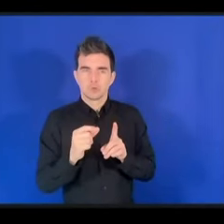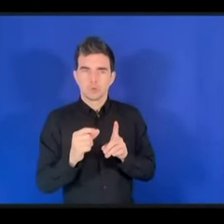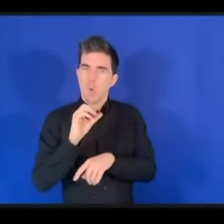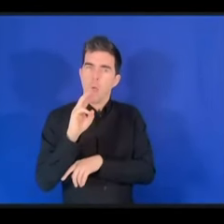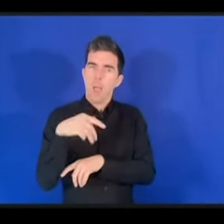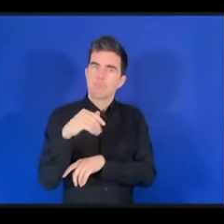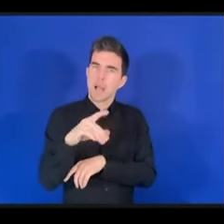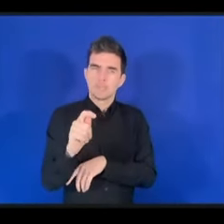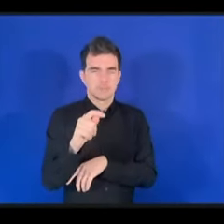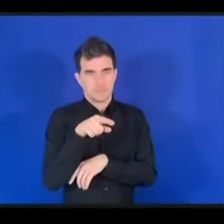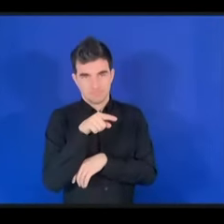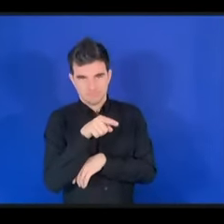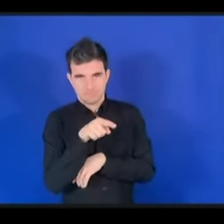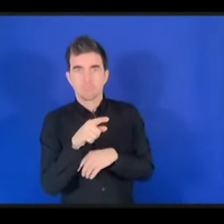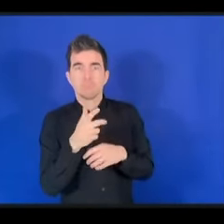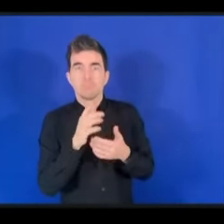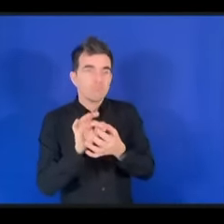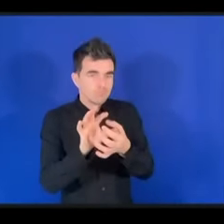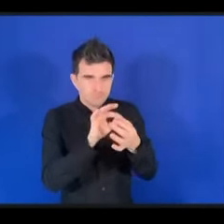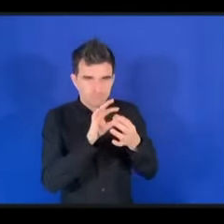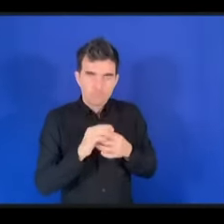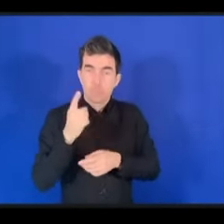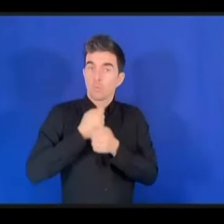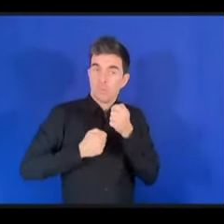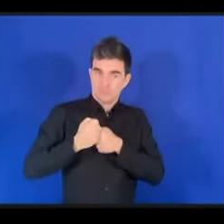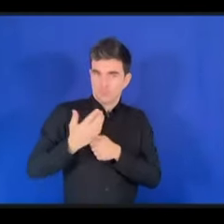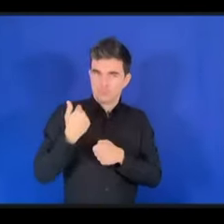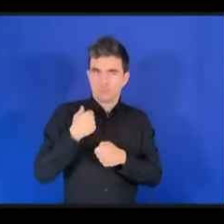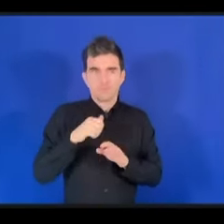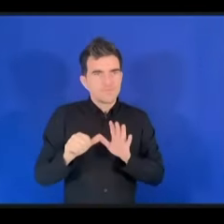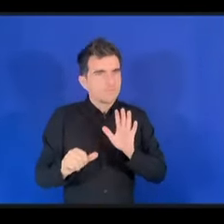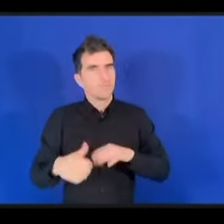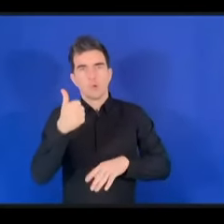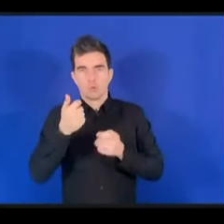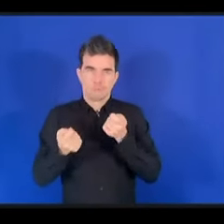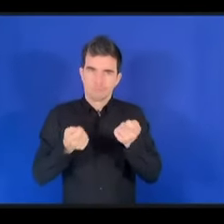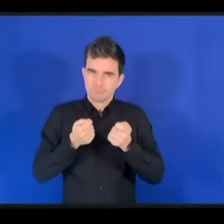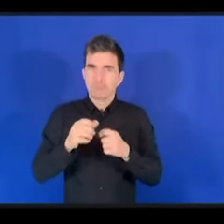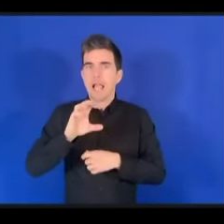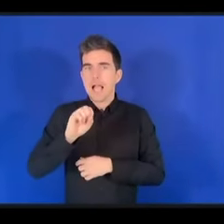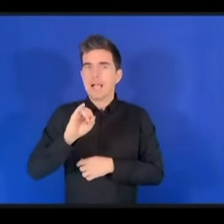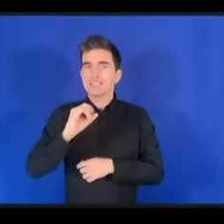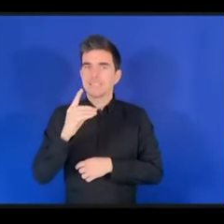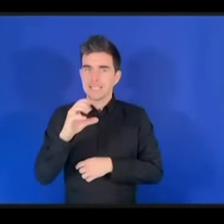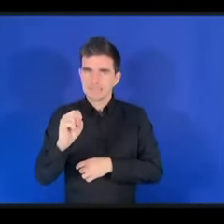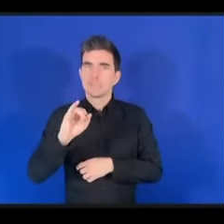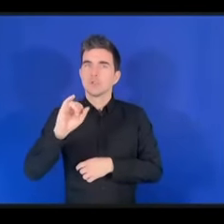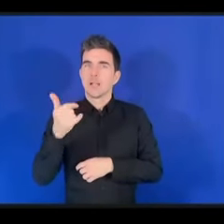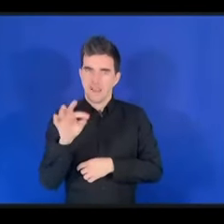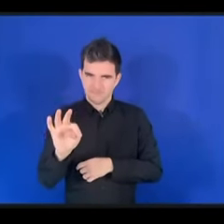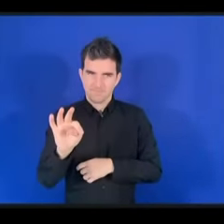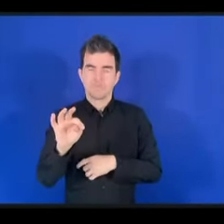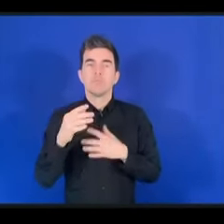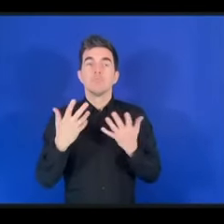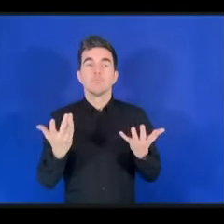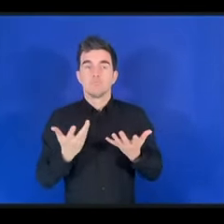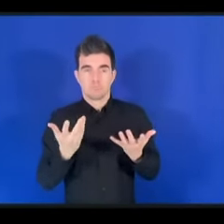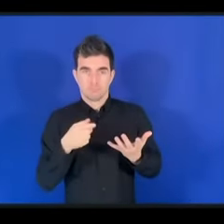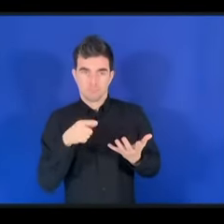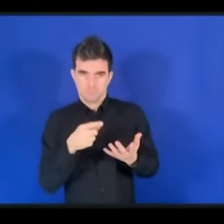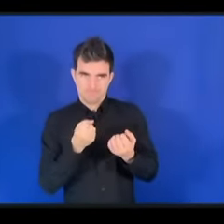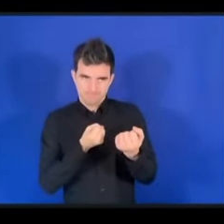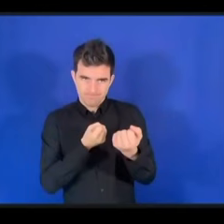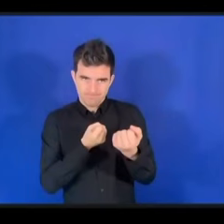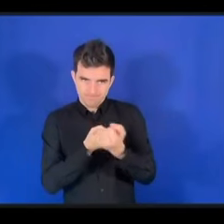focus on digital governance in the upcoming 4th International Conference on Small Island Developing States, or